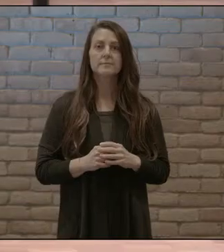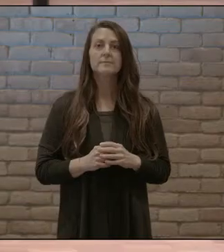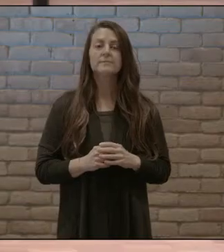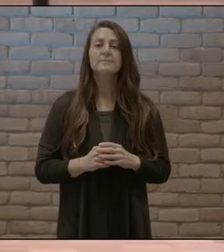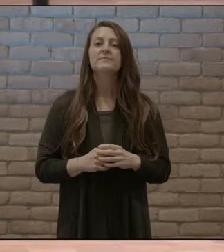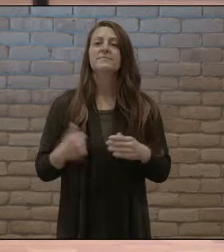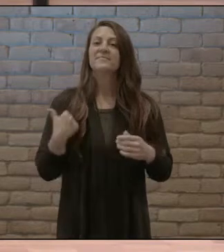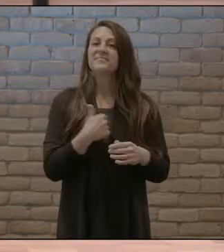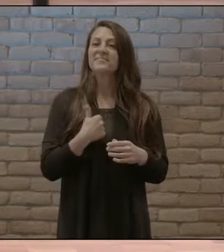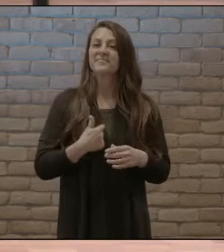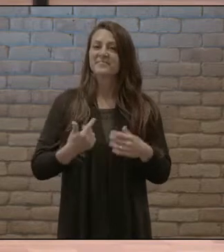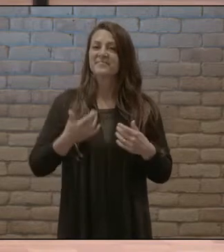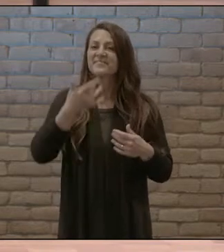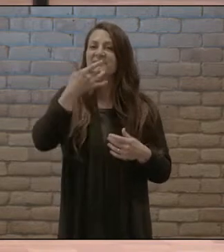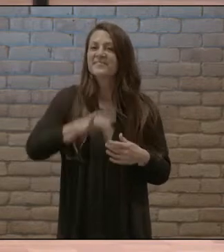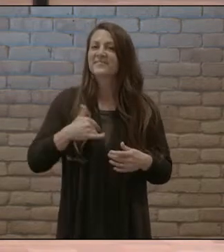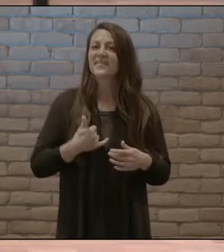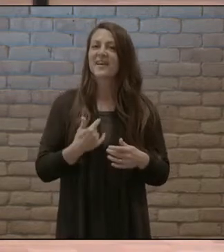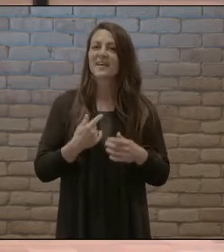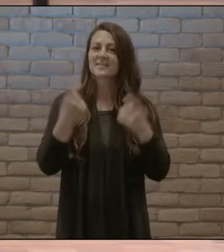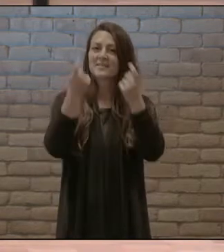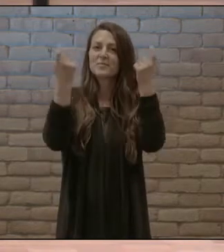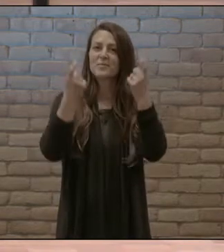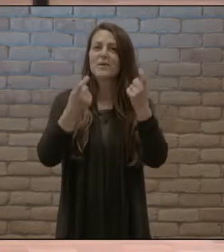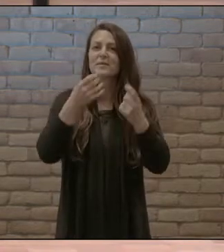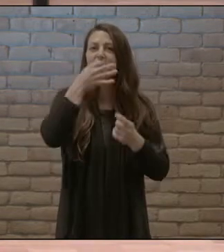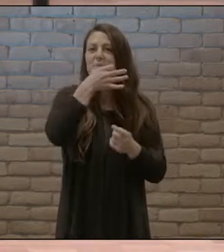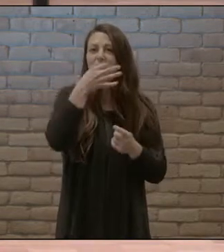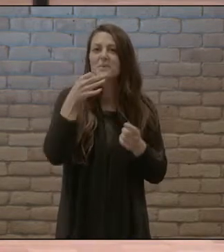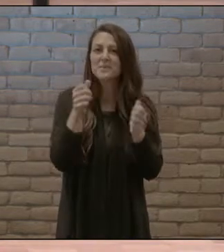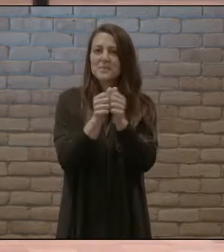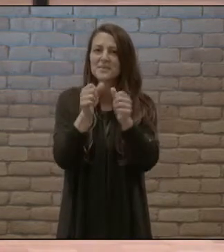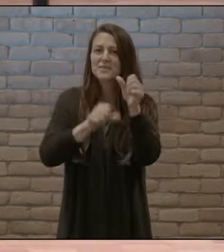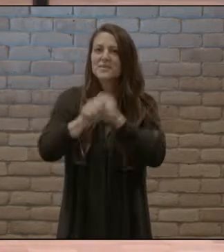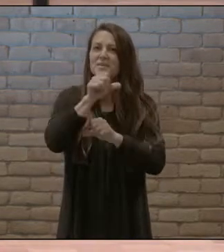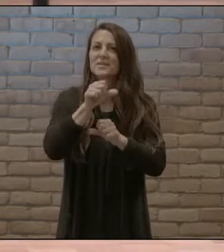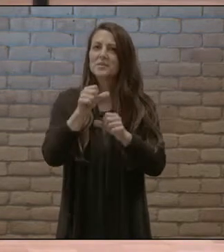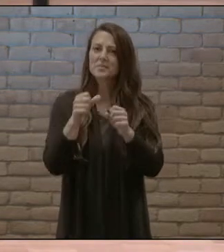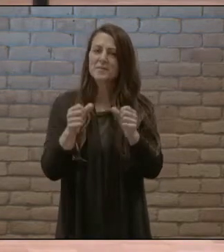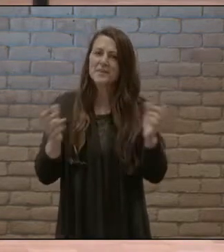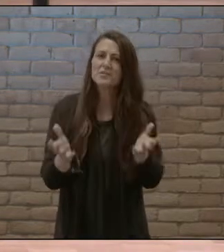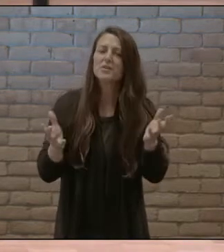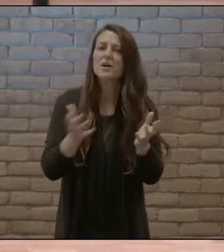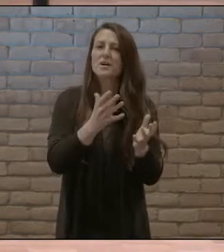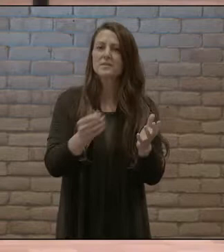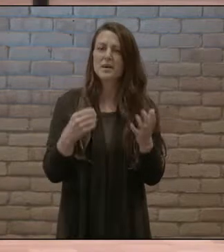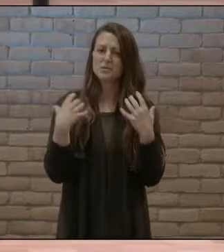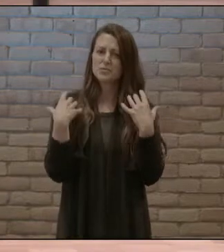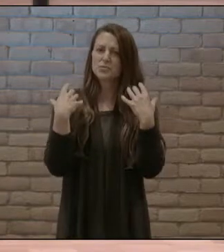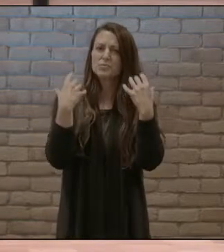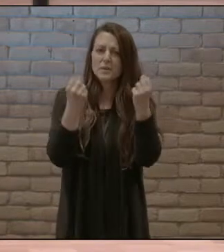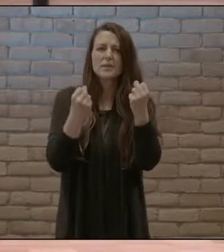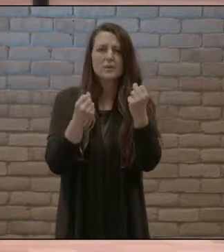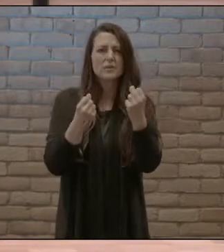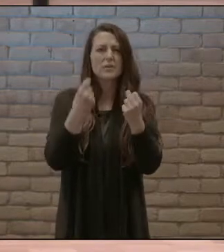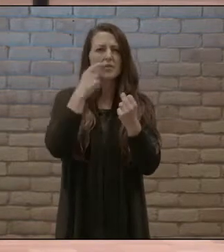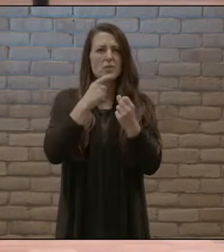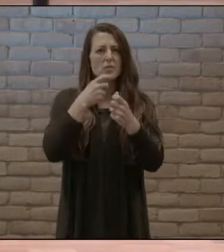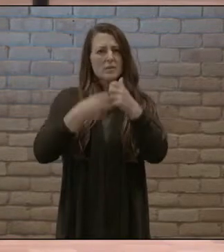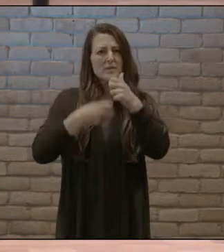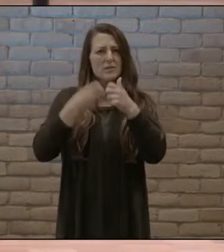What a privilege to celebrate Holy Communion with one another, to be encouraged and strengthened for these really hard days that we're walking